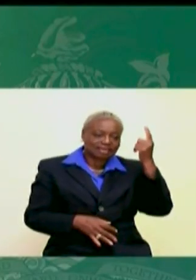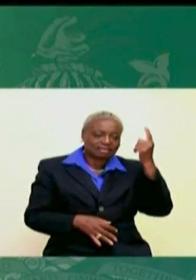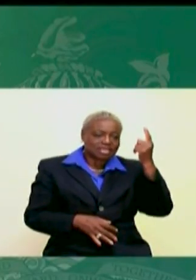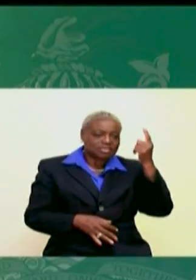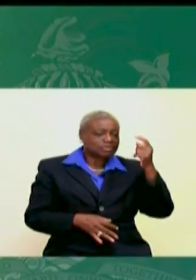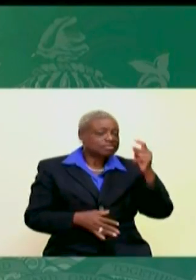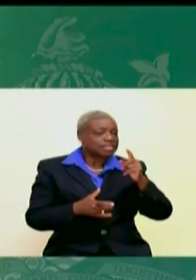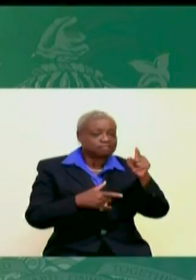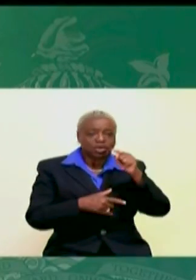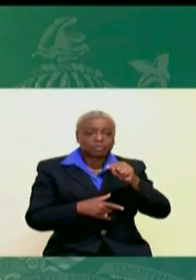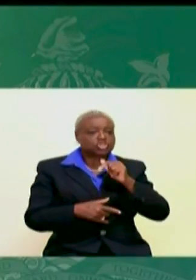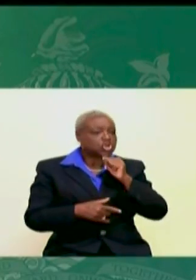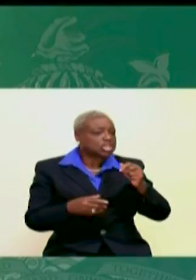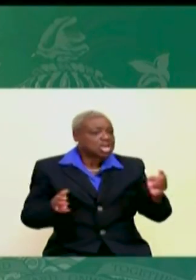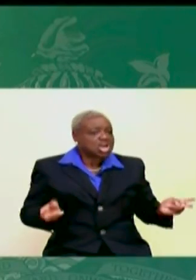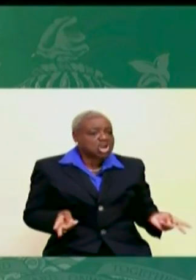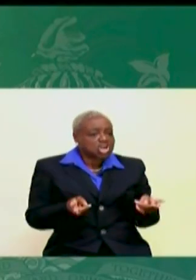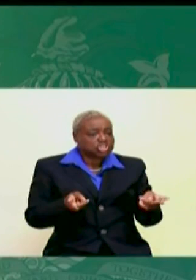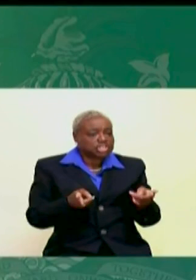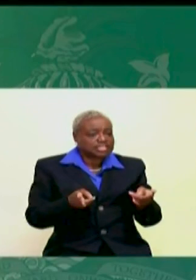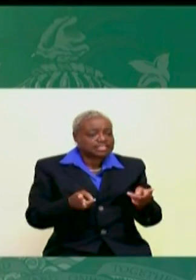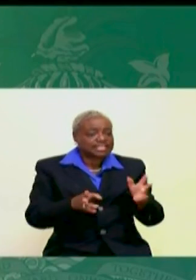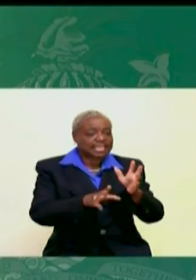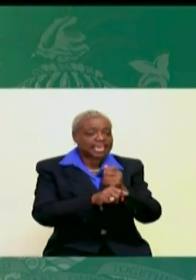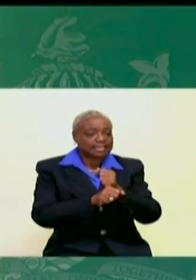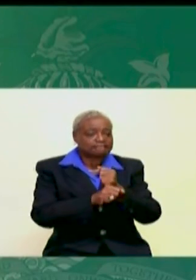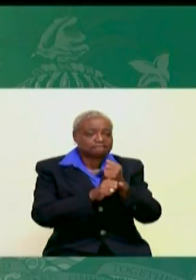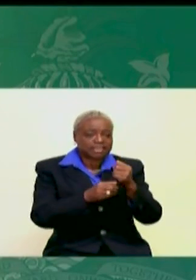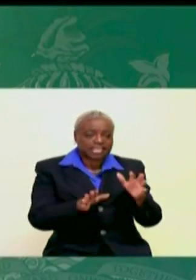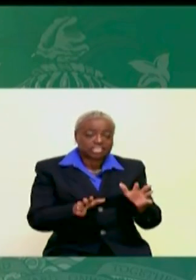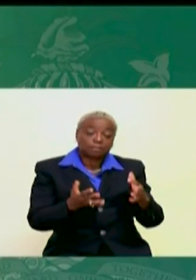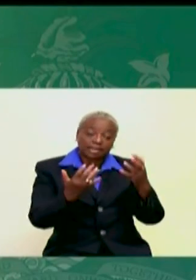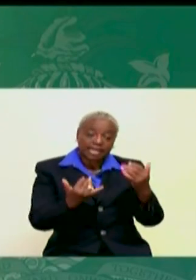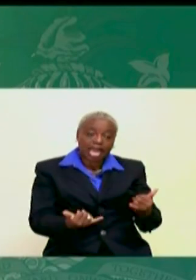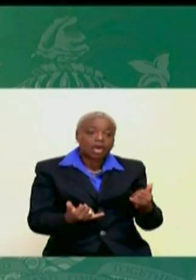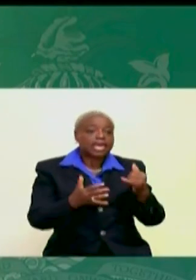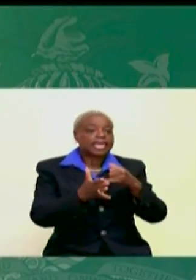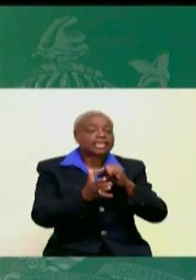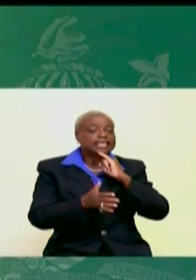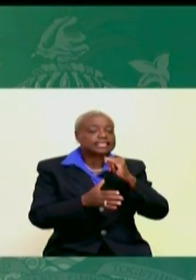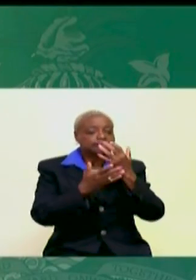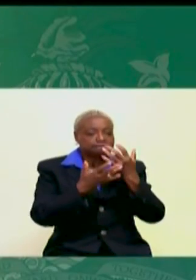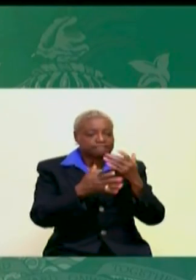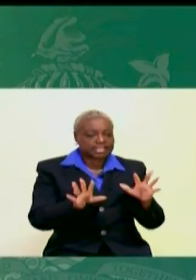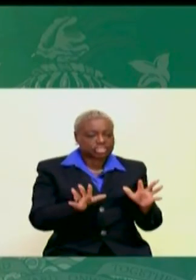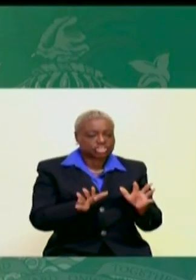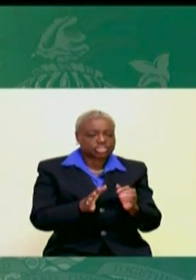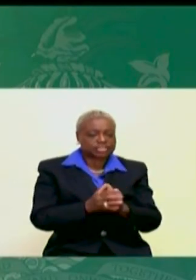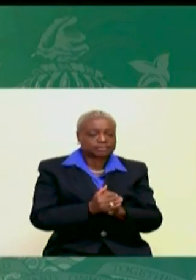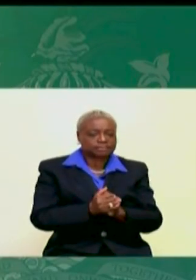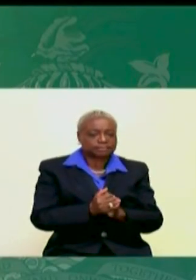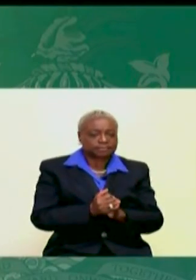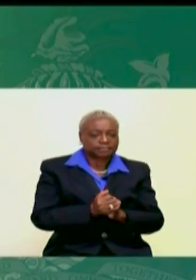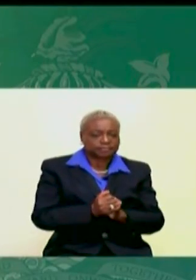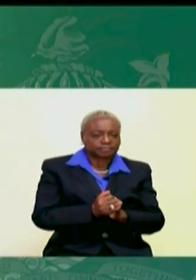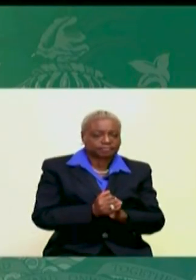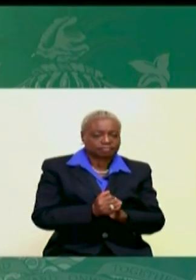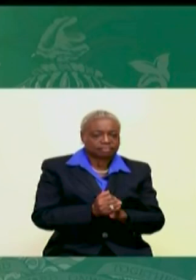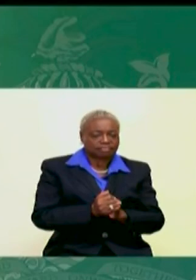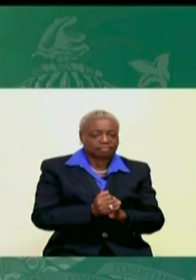done by the last administration. But now it's finished. Yeah. We're now putting it.